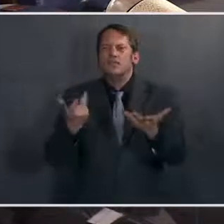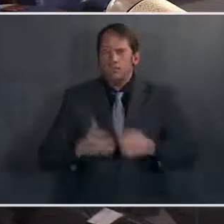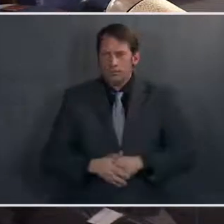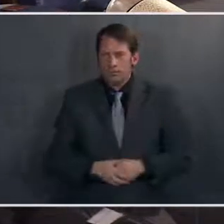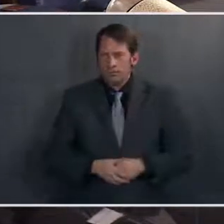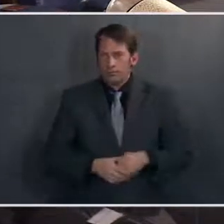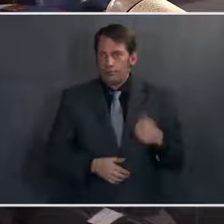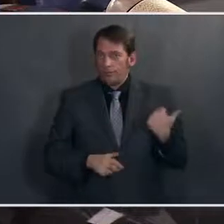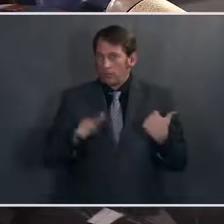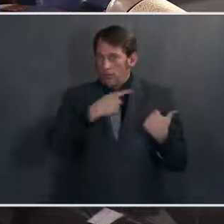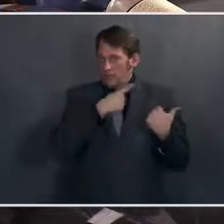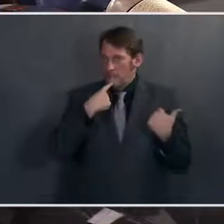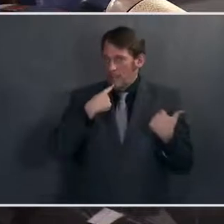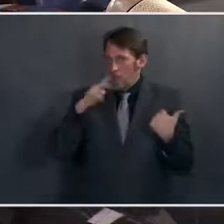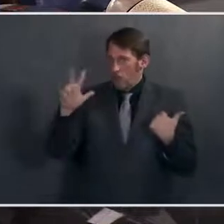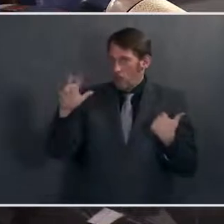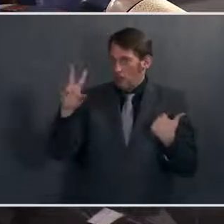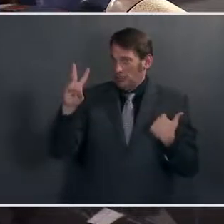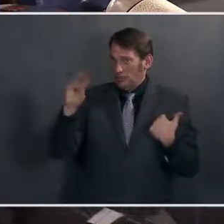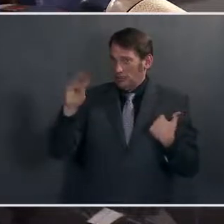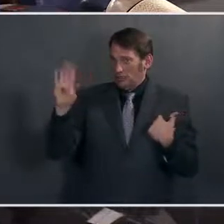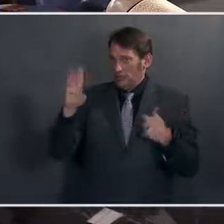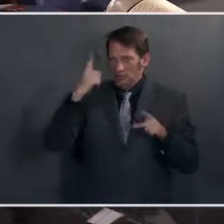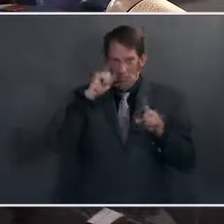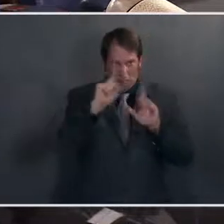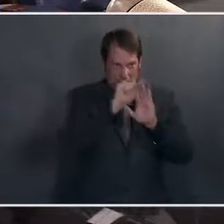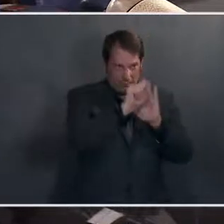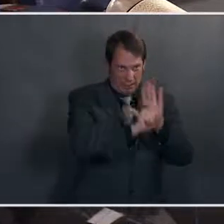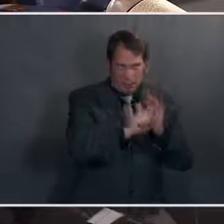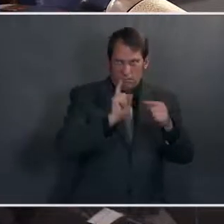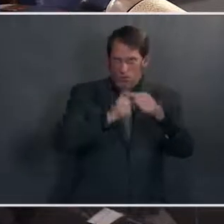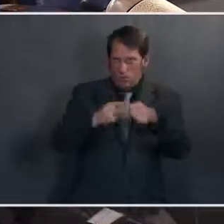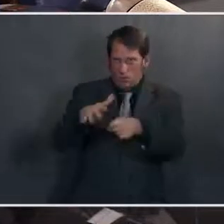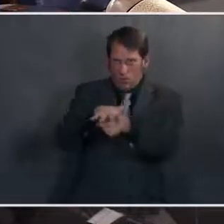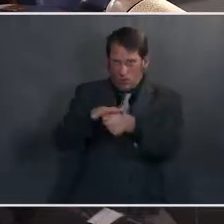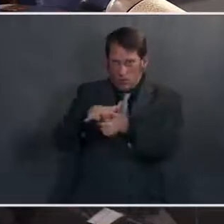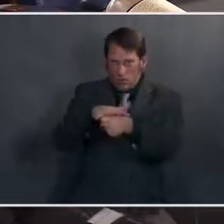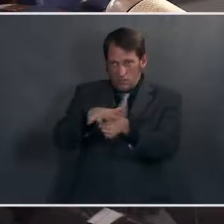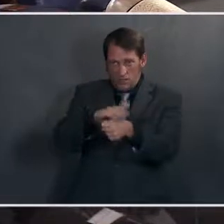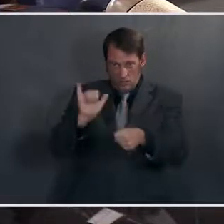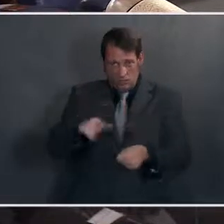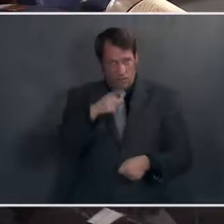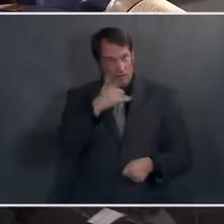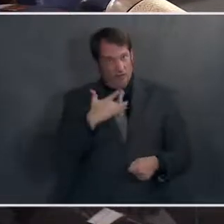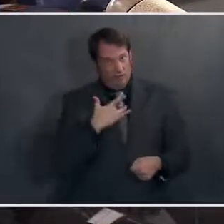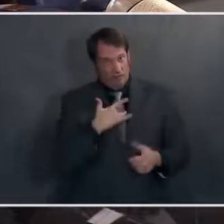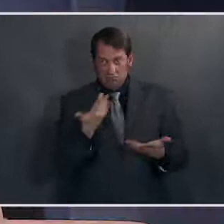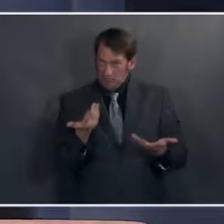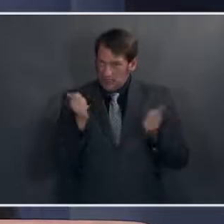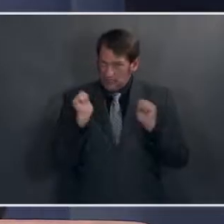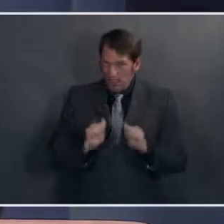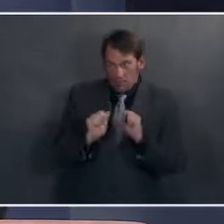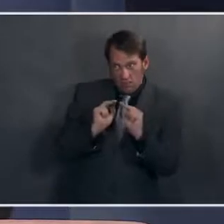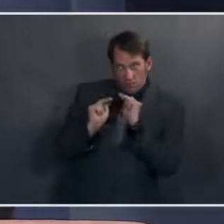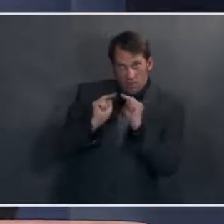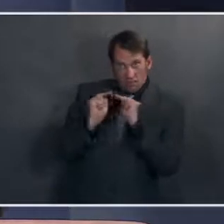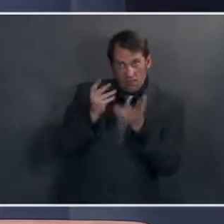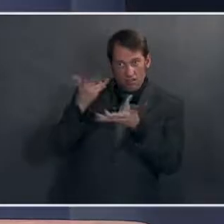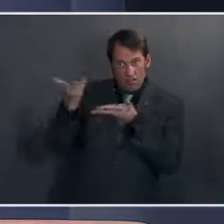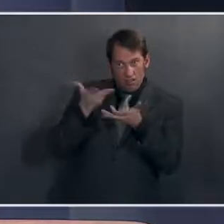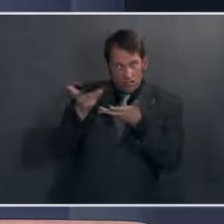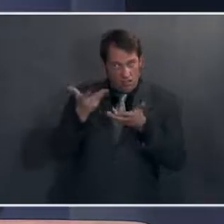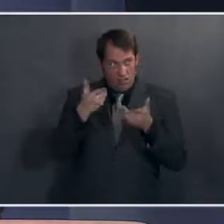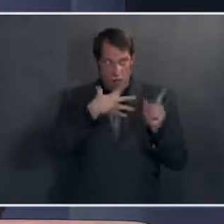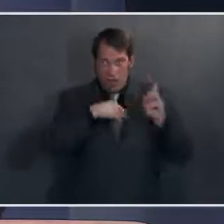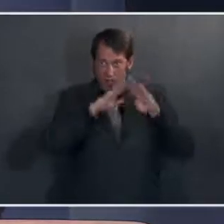states and localities. Is that something that is considered negotiable by the White House? Well, I'd be interested, because I didn't see, so now